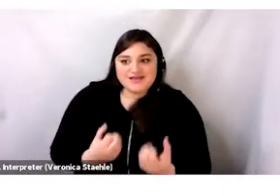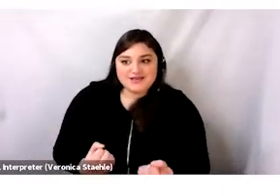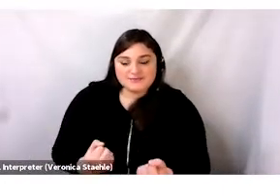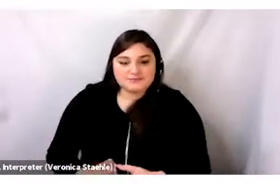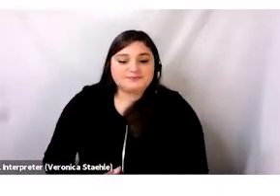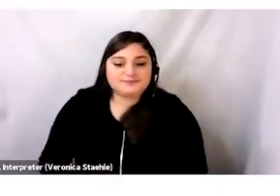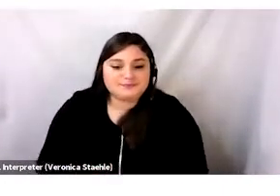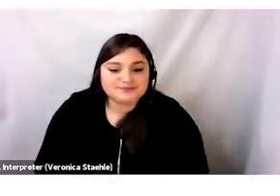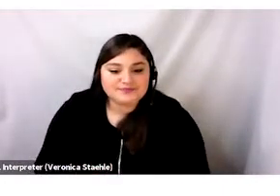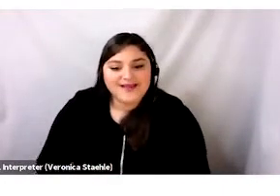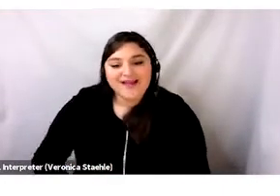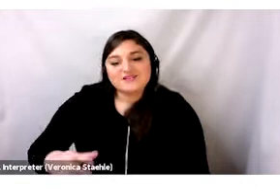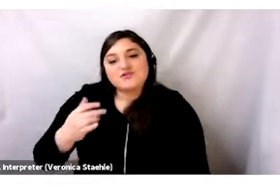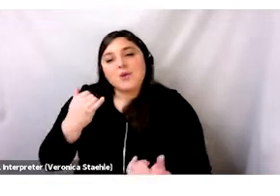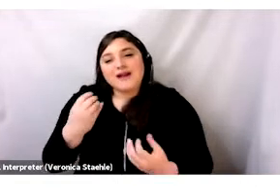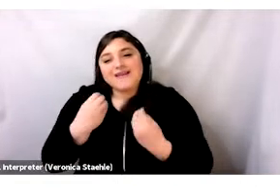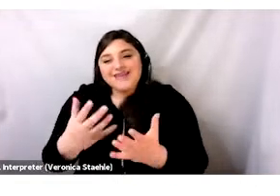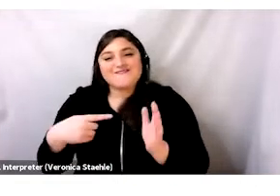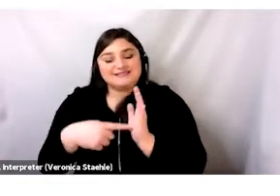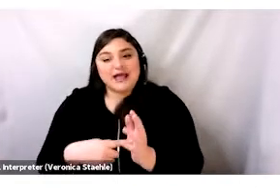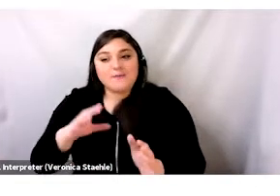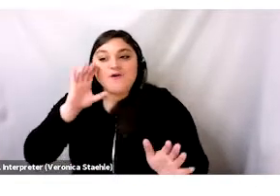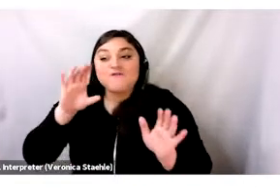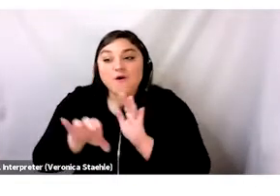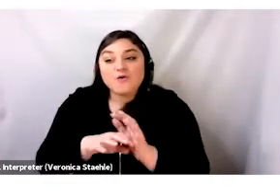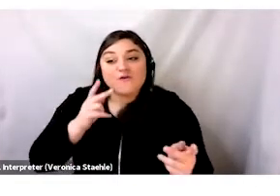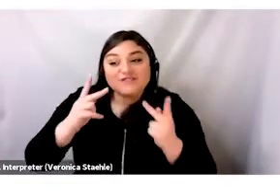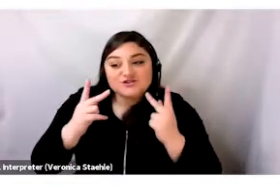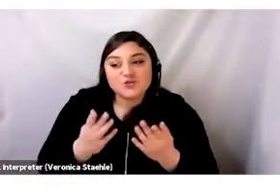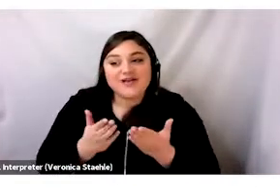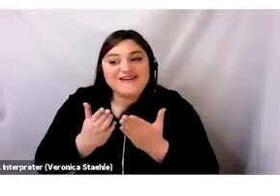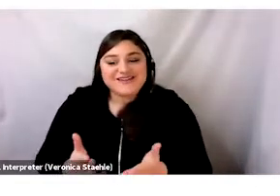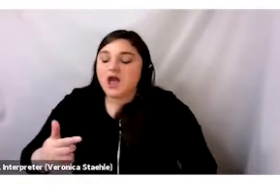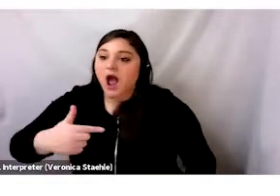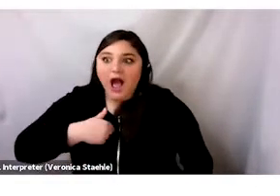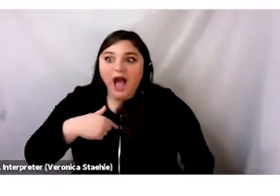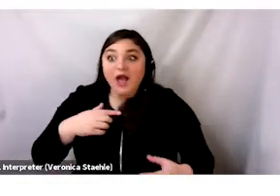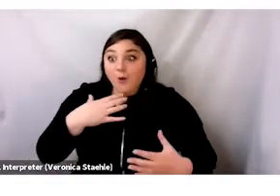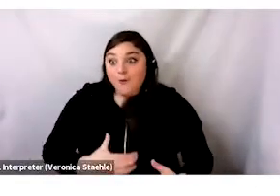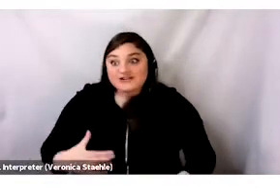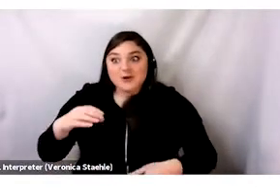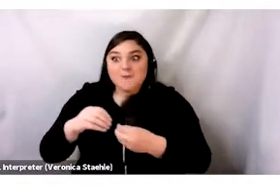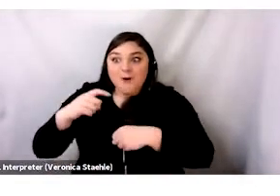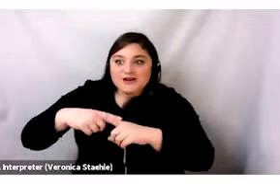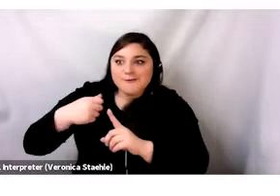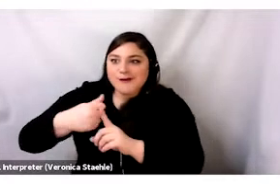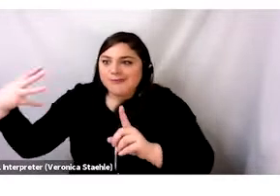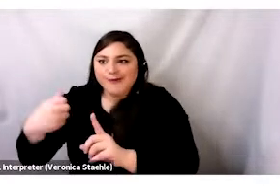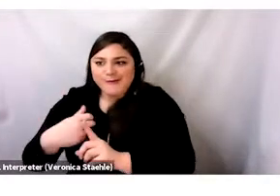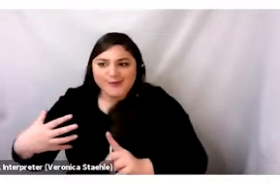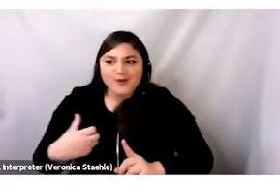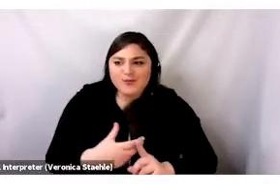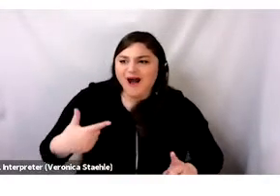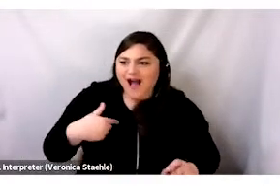is way too short to even comprehensively name all of the different strains of